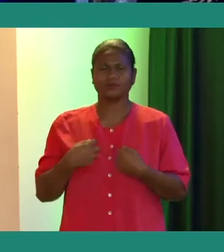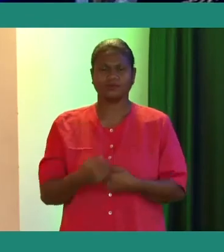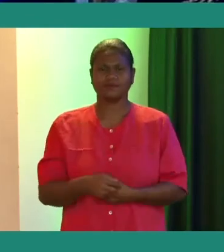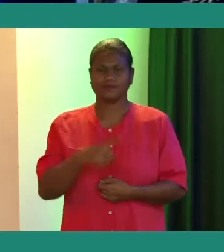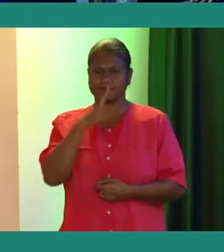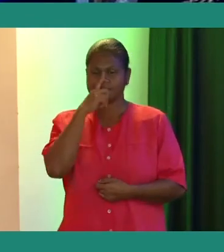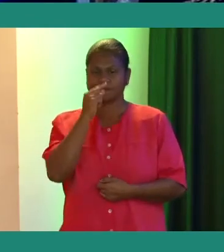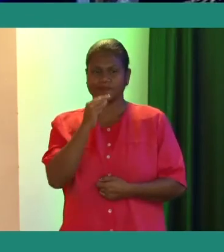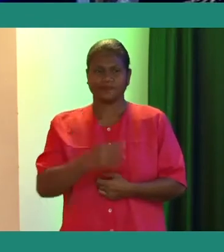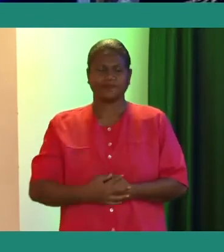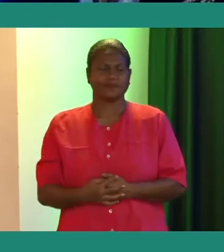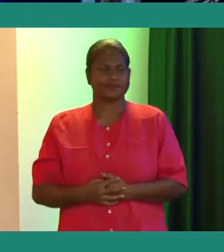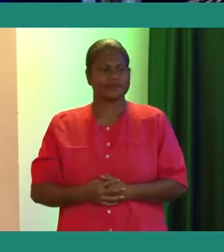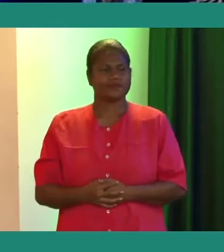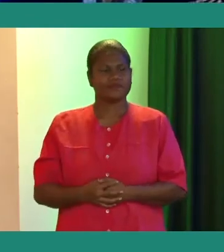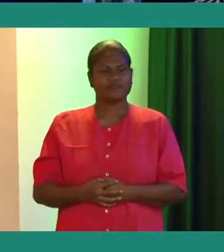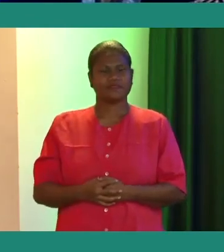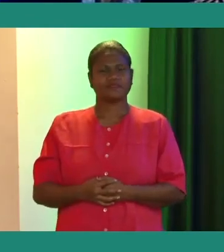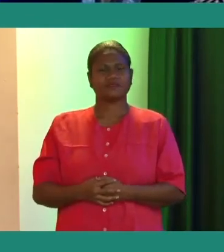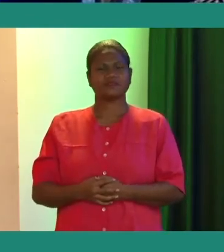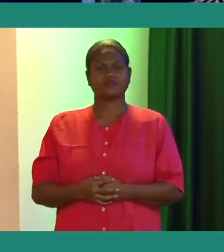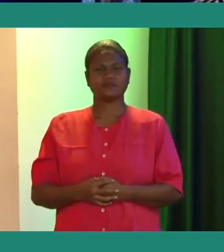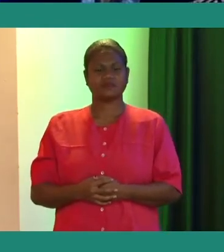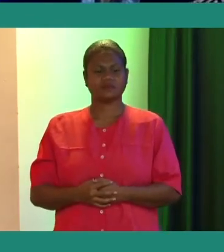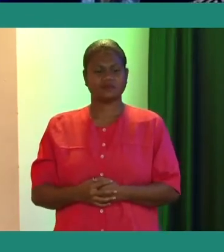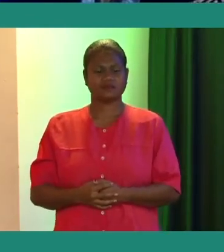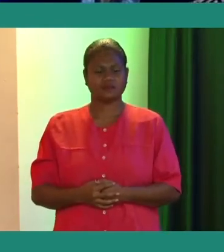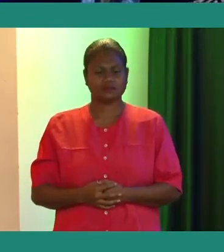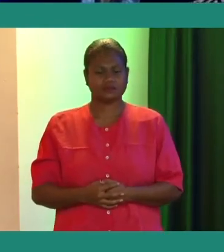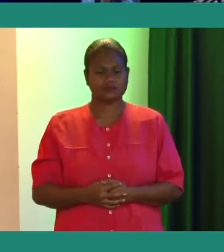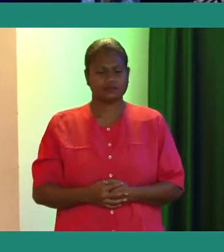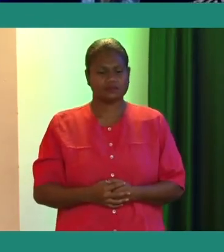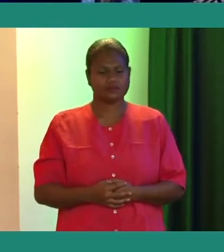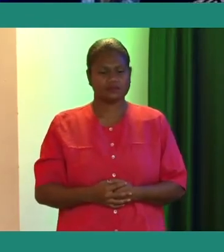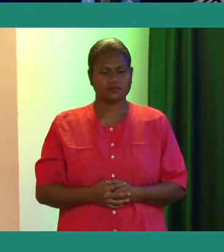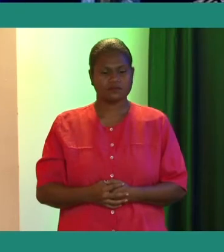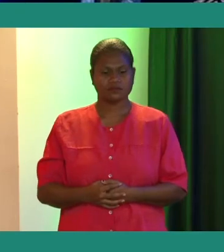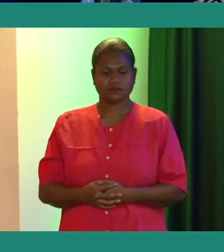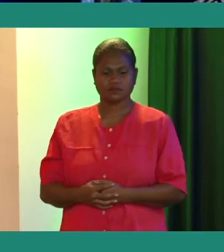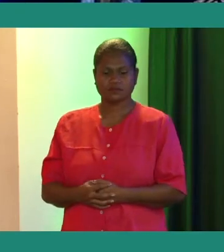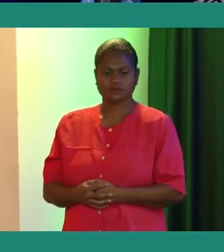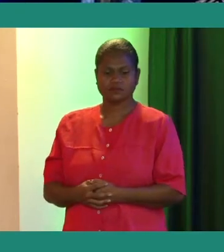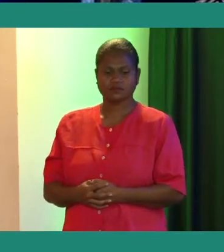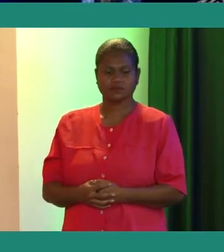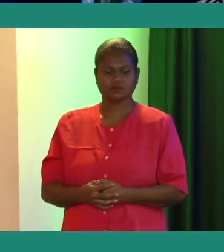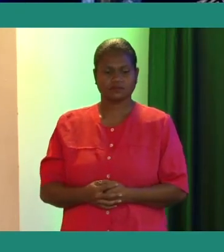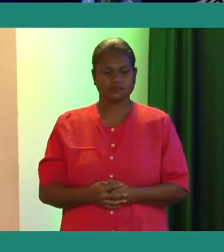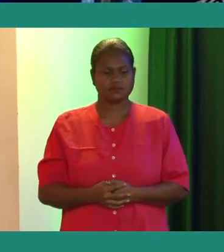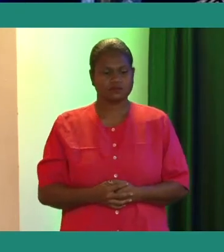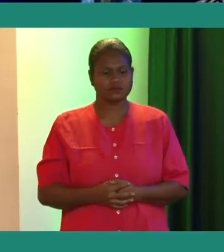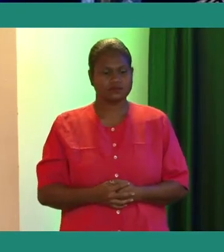Thank you, Yvonne. Mr. Ginis, would you like to answer that question before I move on to the next question?